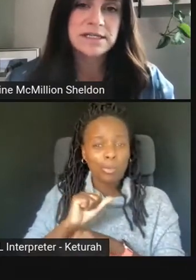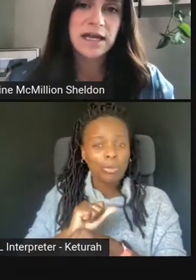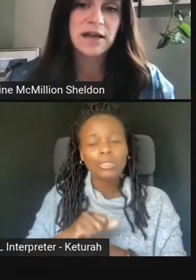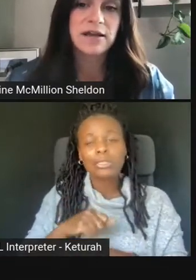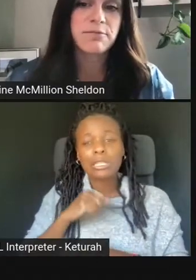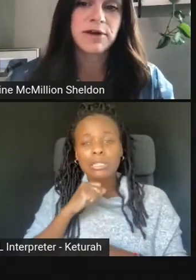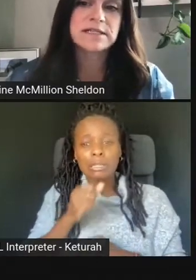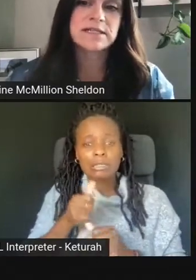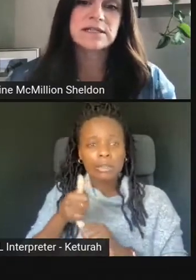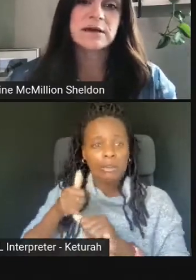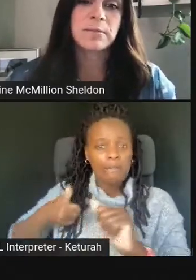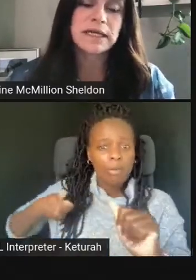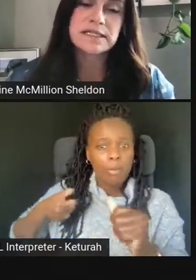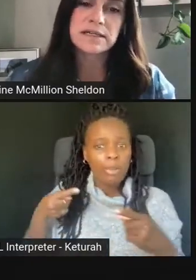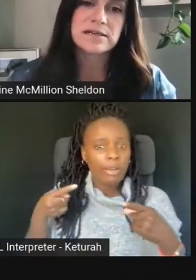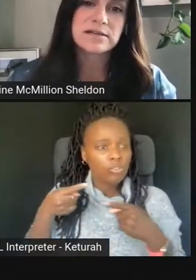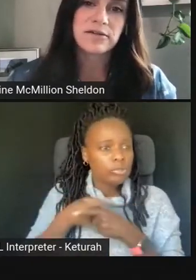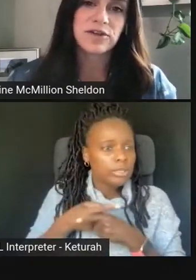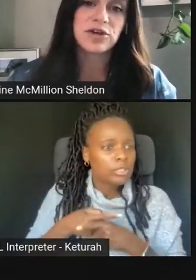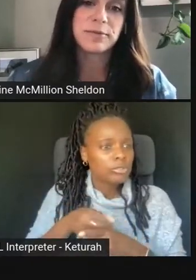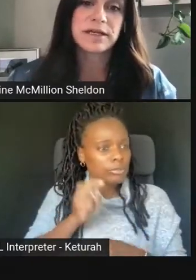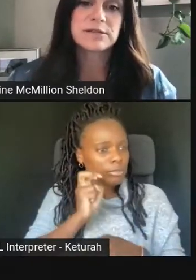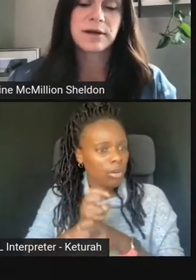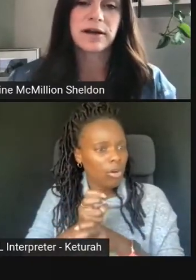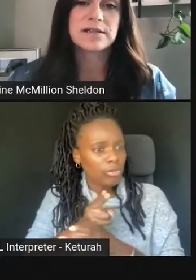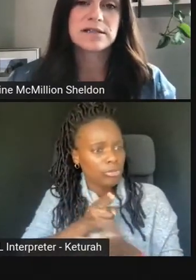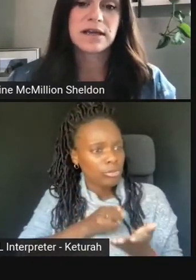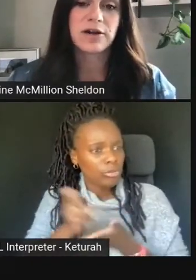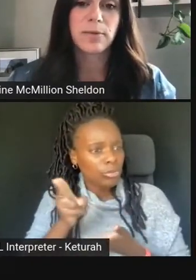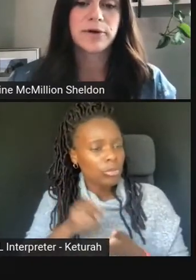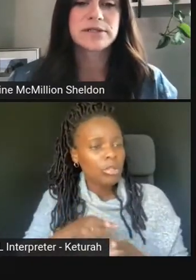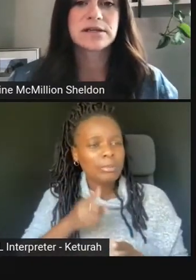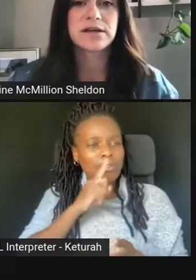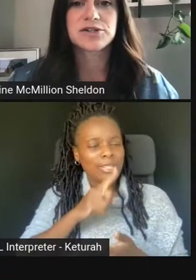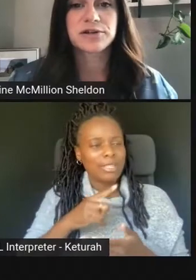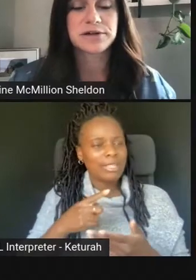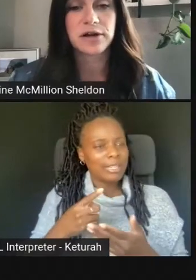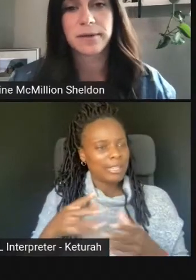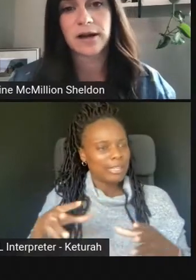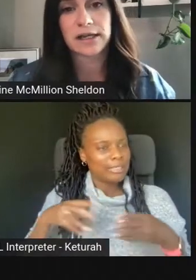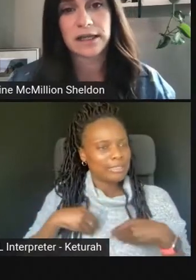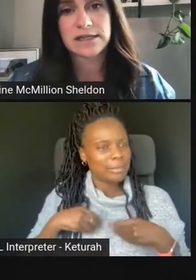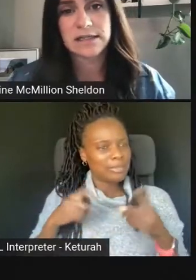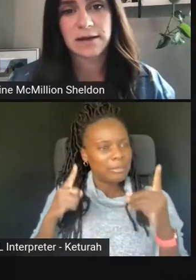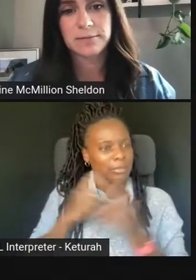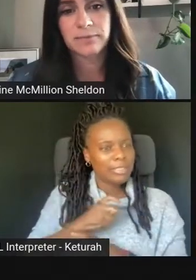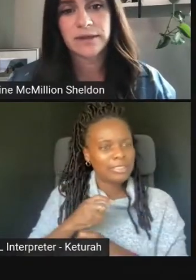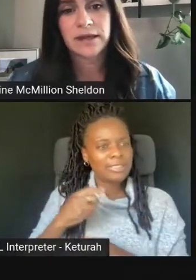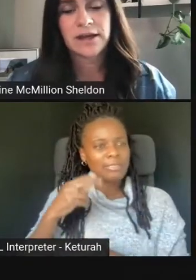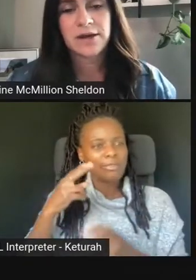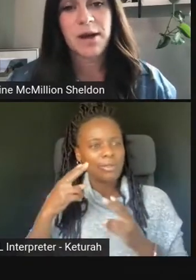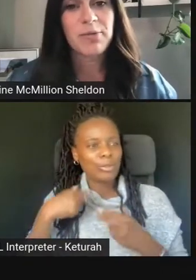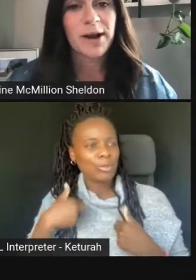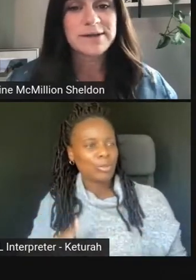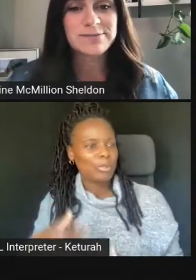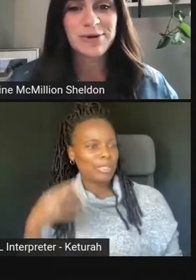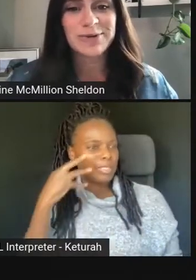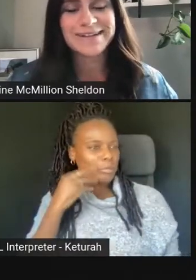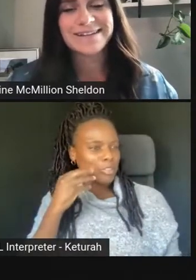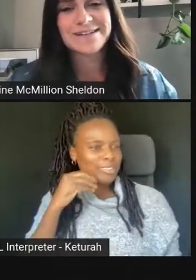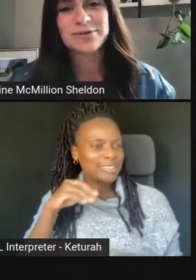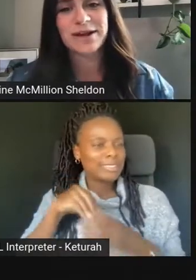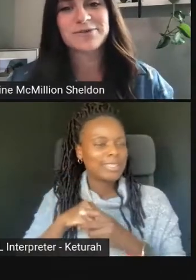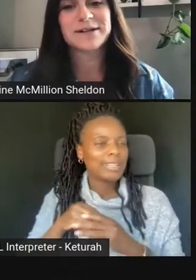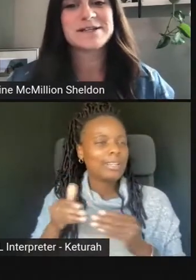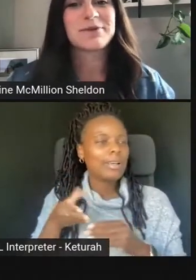but instead embraces the complexities of the human experience in our post industrial American landscape. My proudest